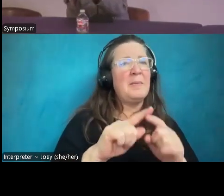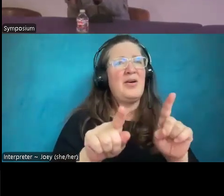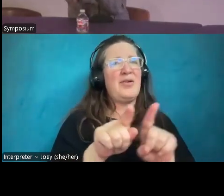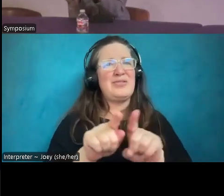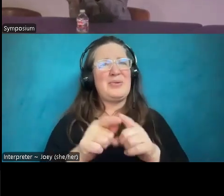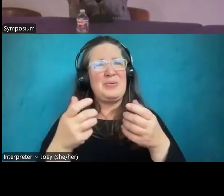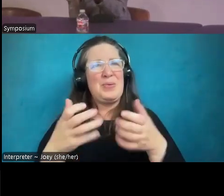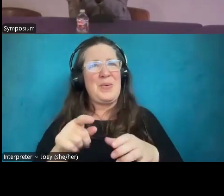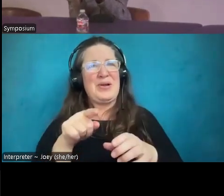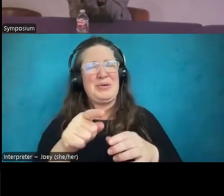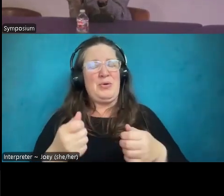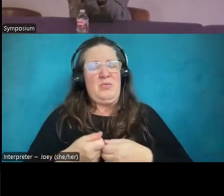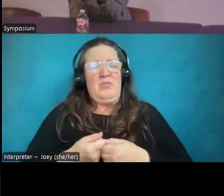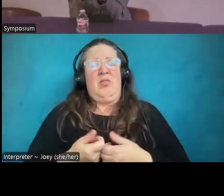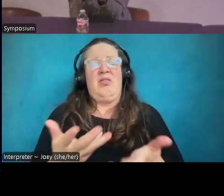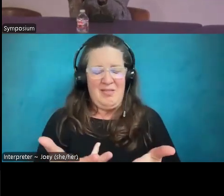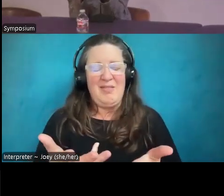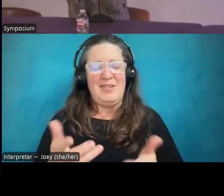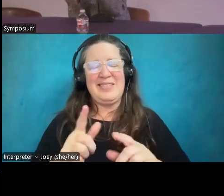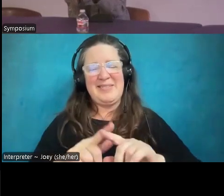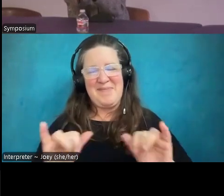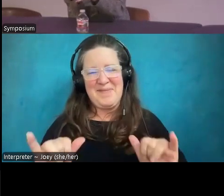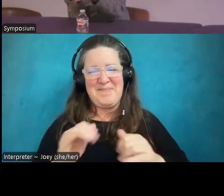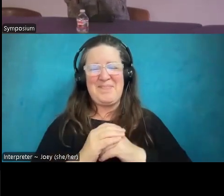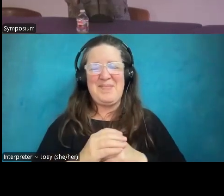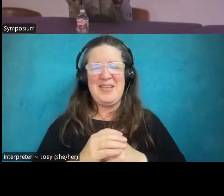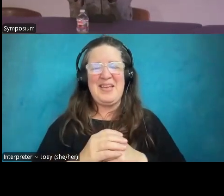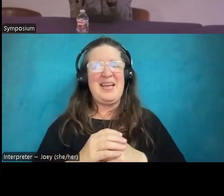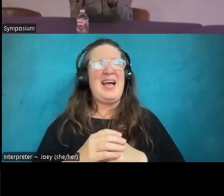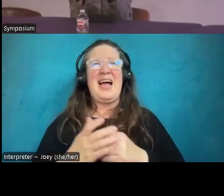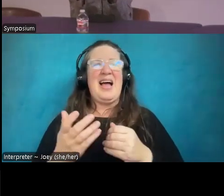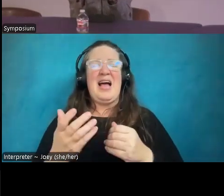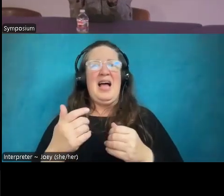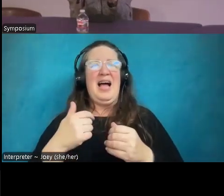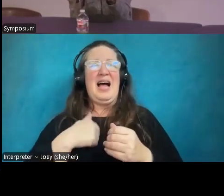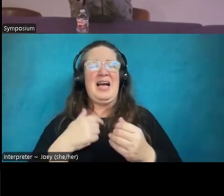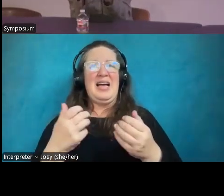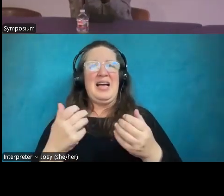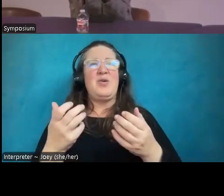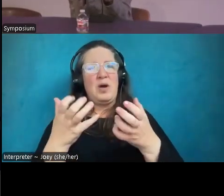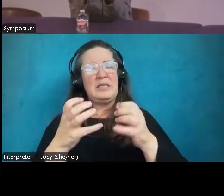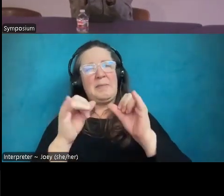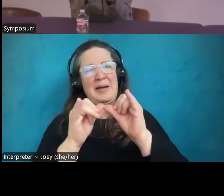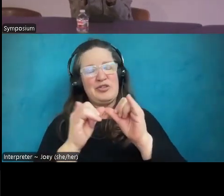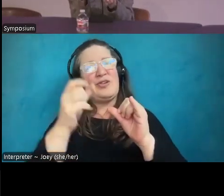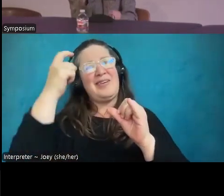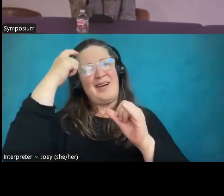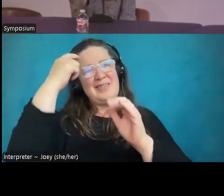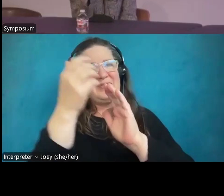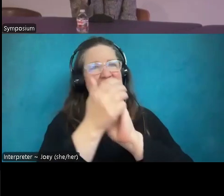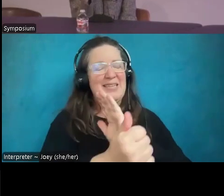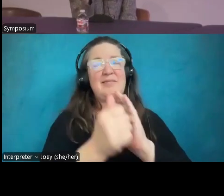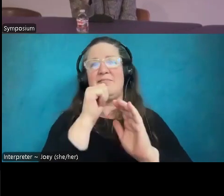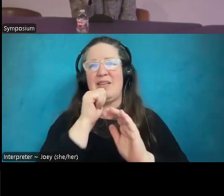out, right? And getting you where you feel like I'm not measuring fatigue, but I'm measuring your cognitive skills. I think that's an important thing to think